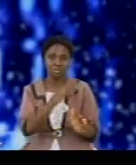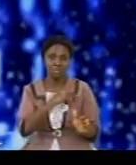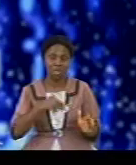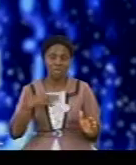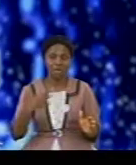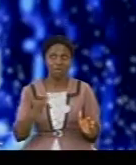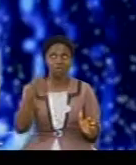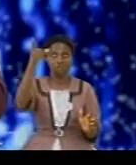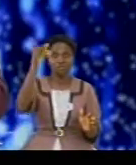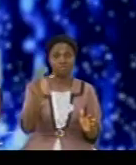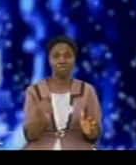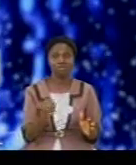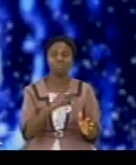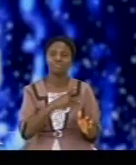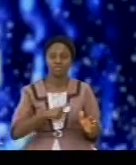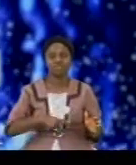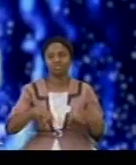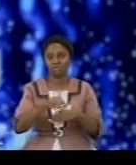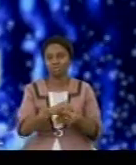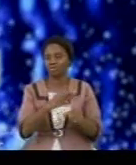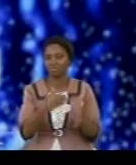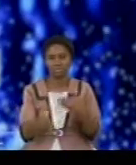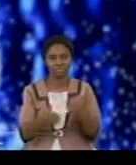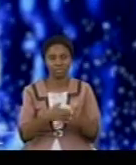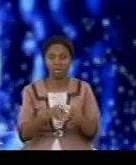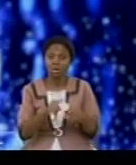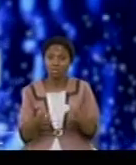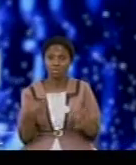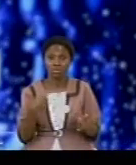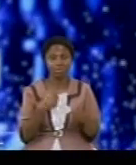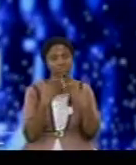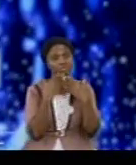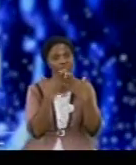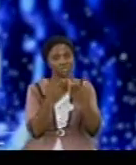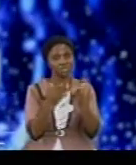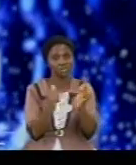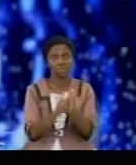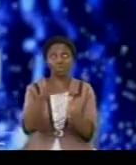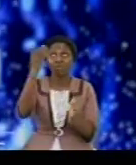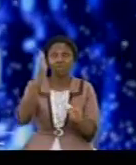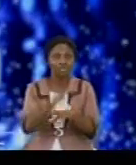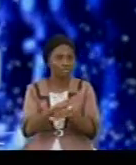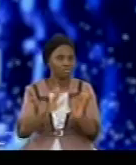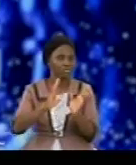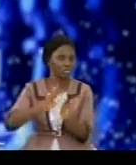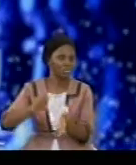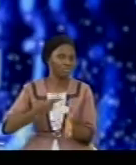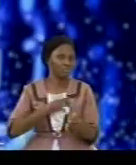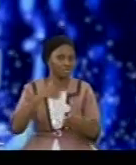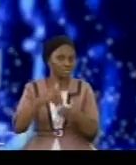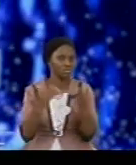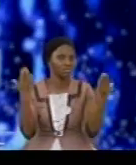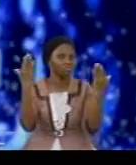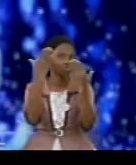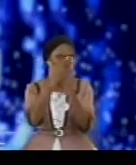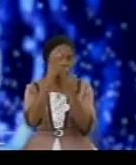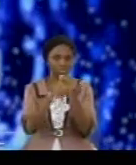what. But we bless the name of the Lord. It doesn't leave us in darkness and in desolation or